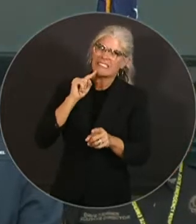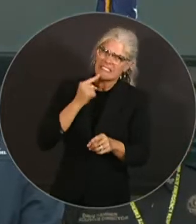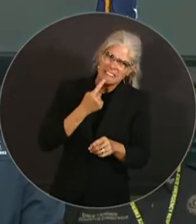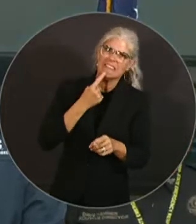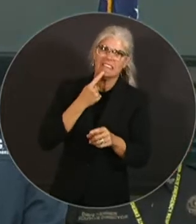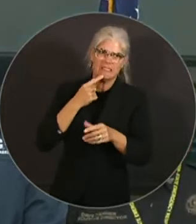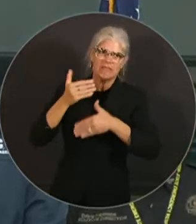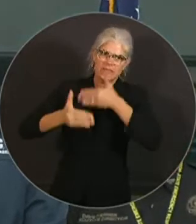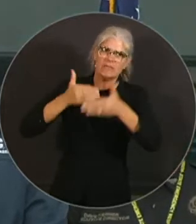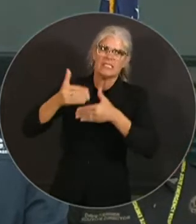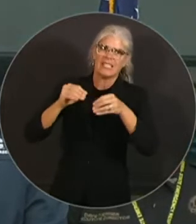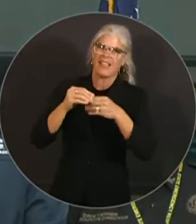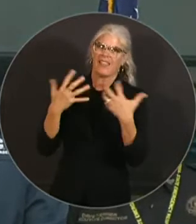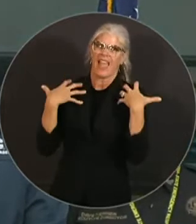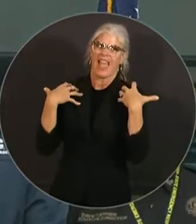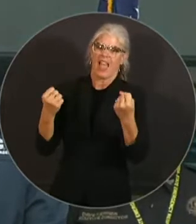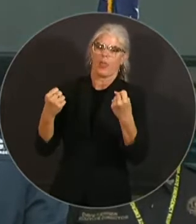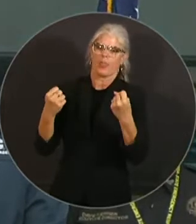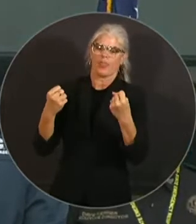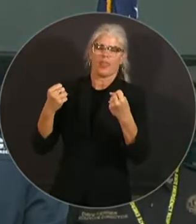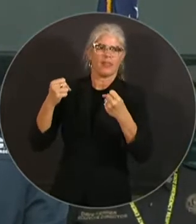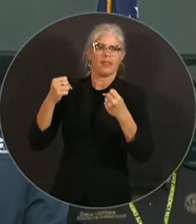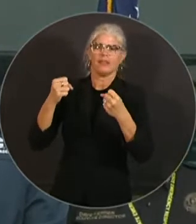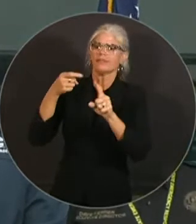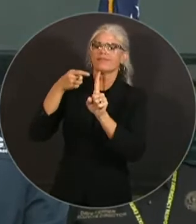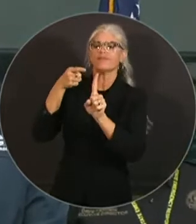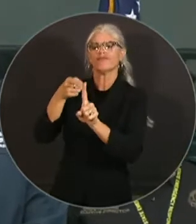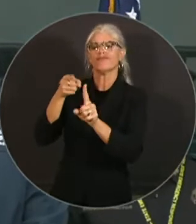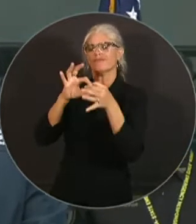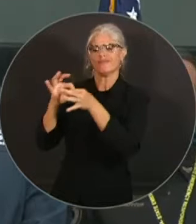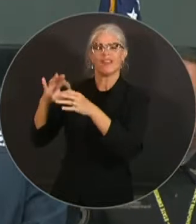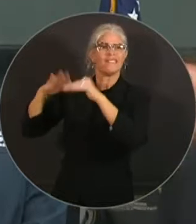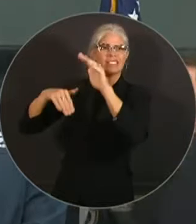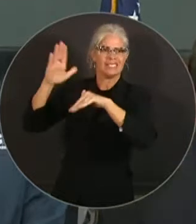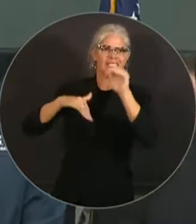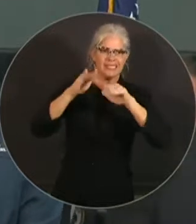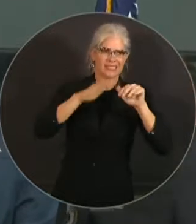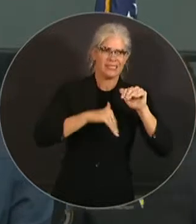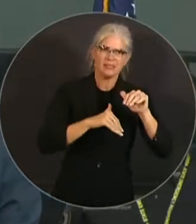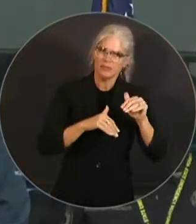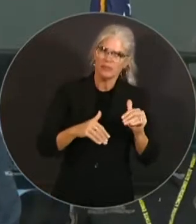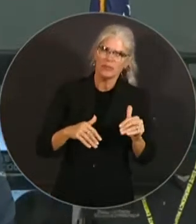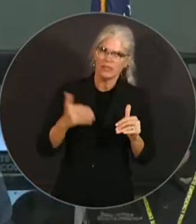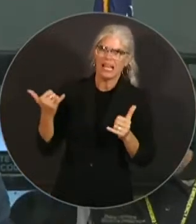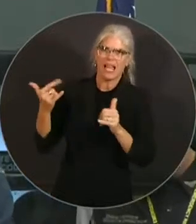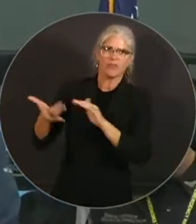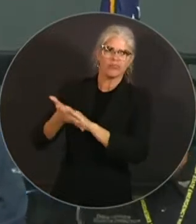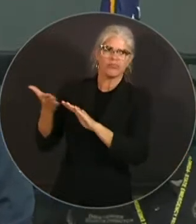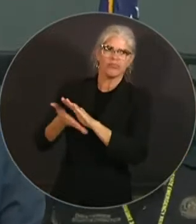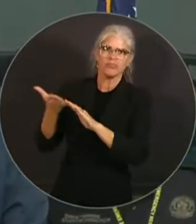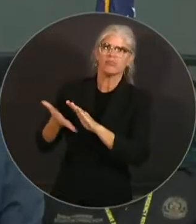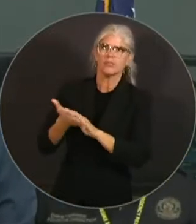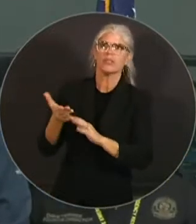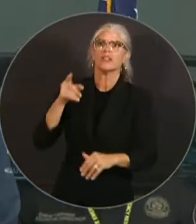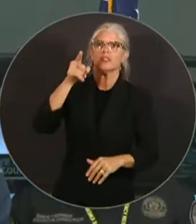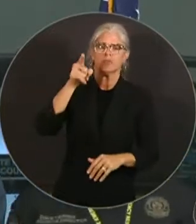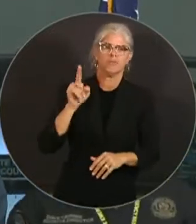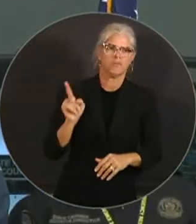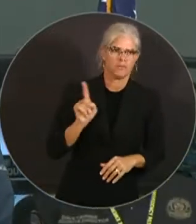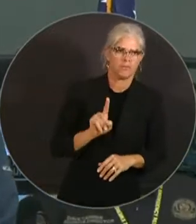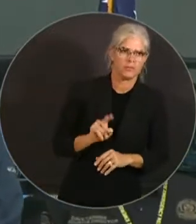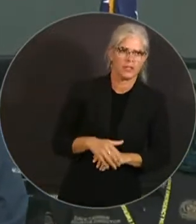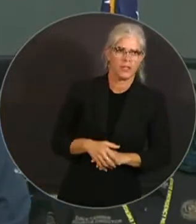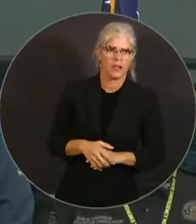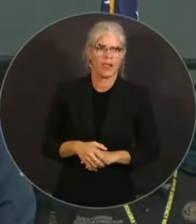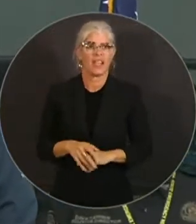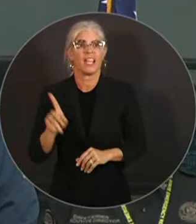facilities that has been ongoing, and it will not be limited to that. Thank you, Governor Irek.